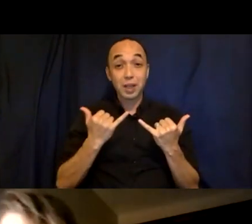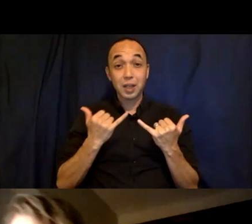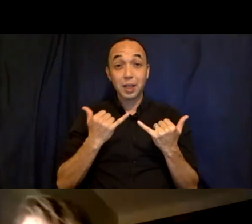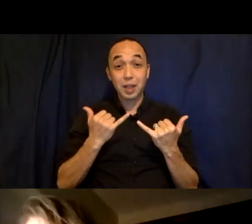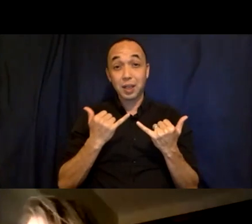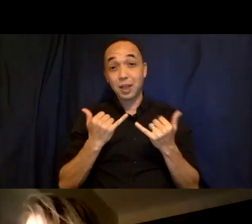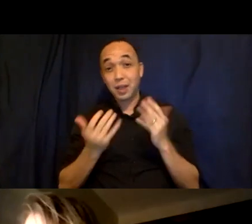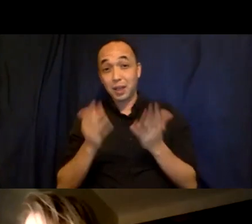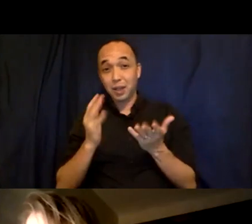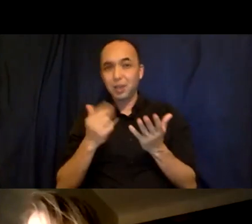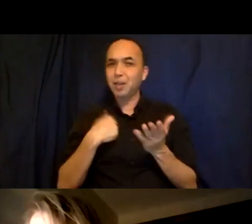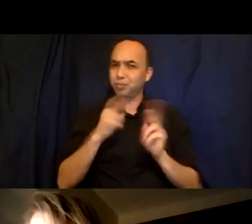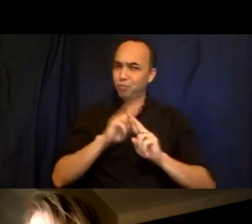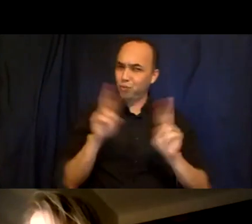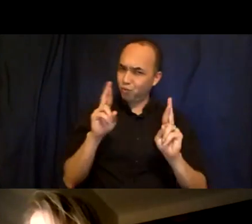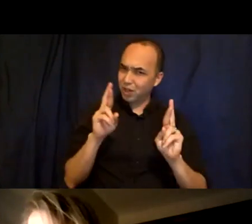prepared.